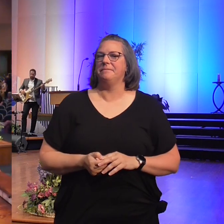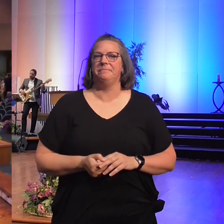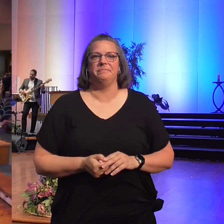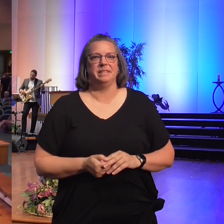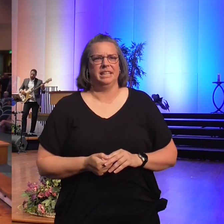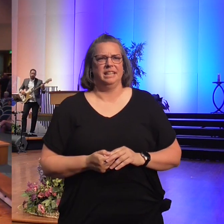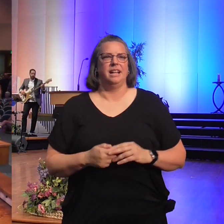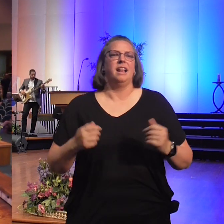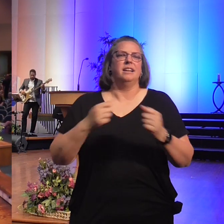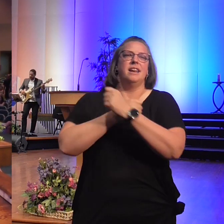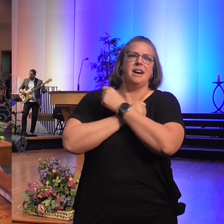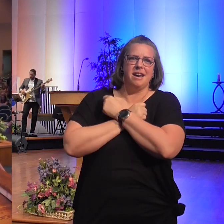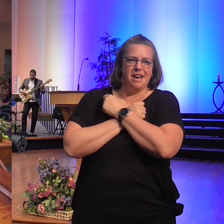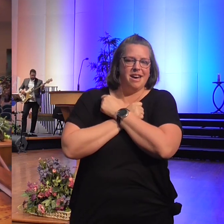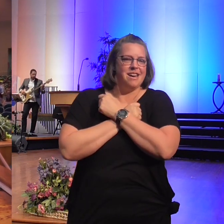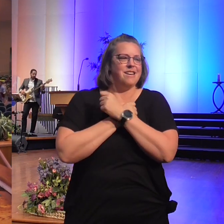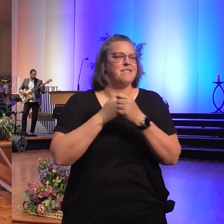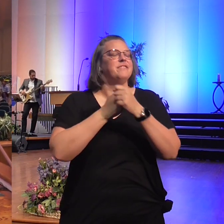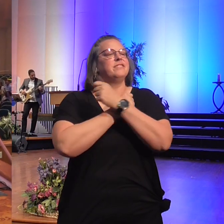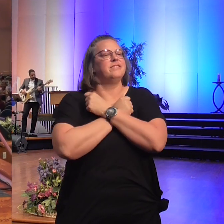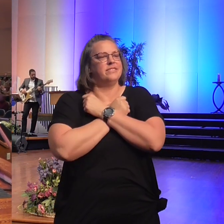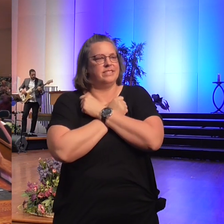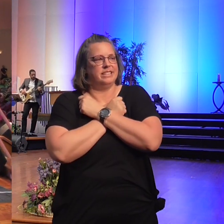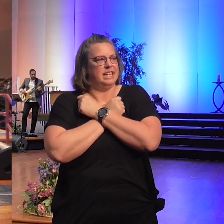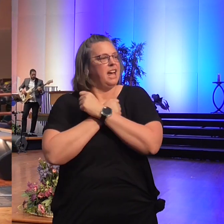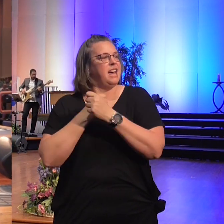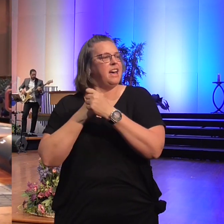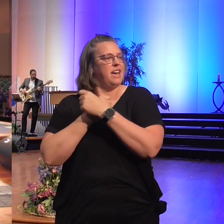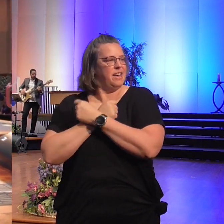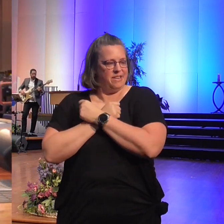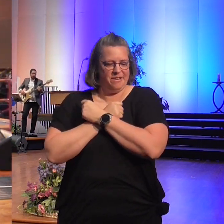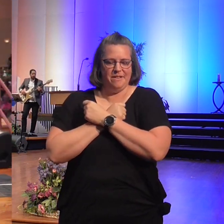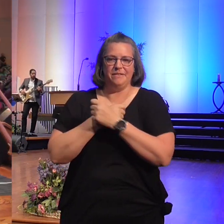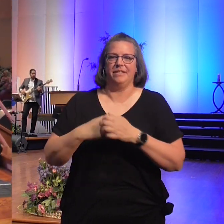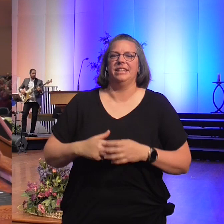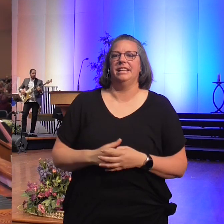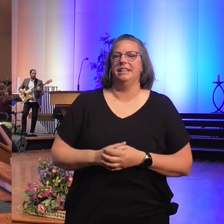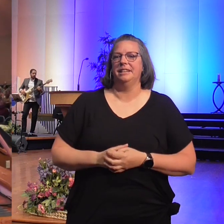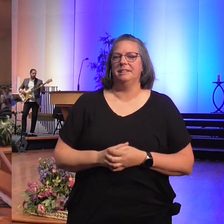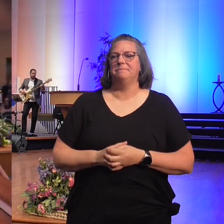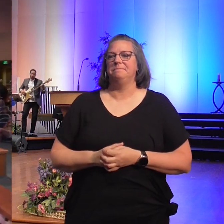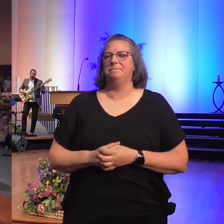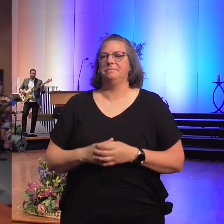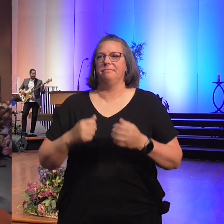love. Love, love, love.